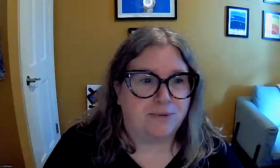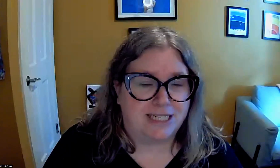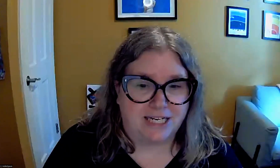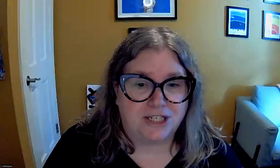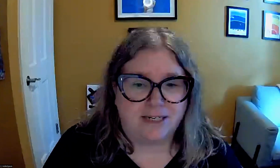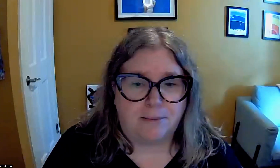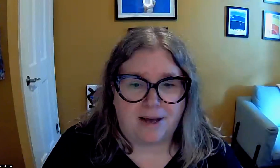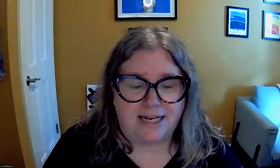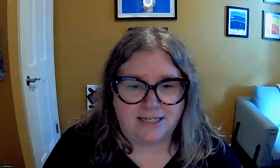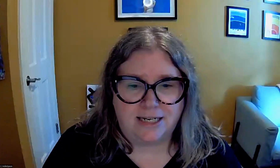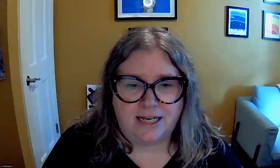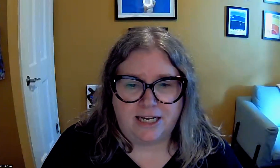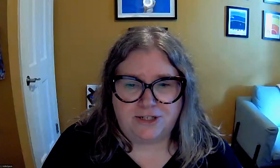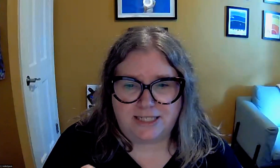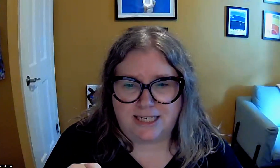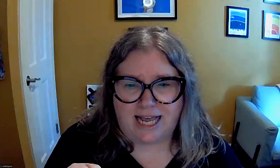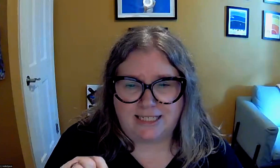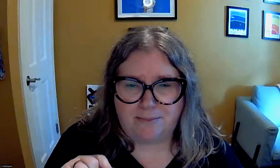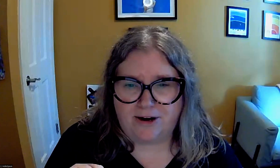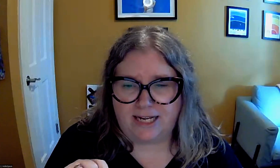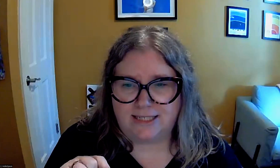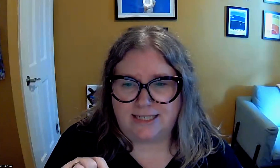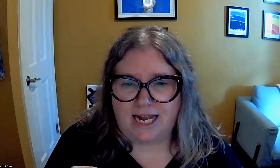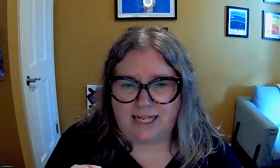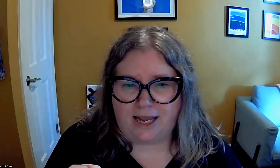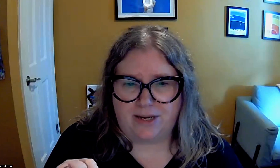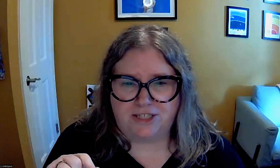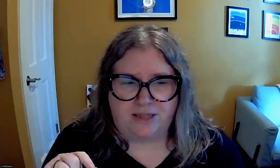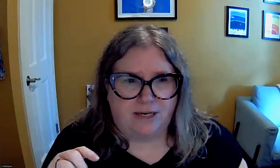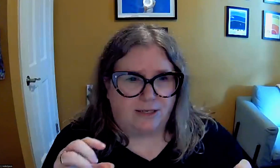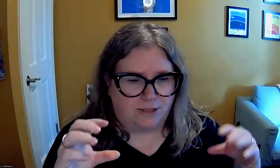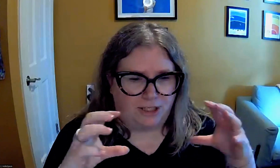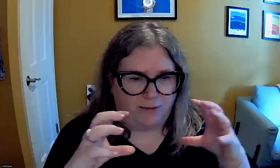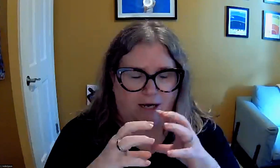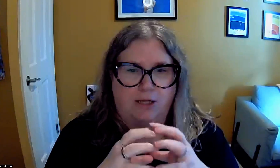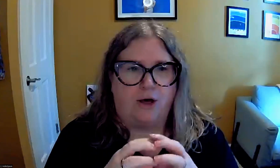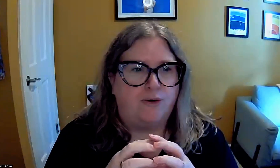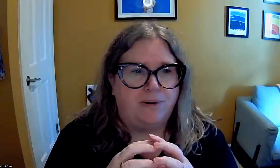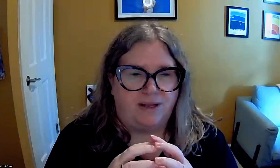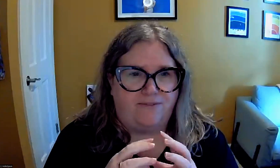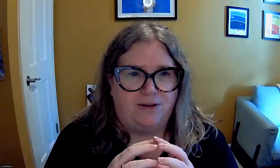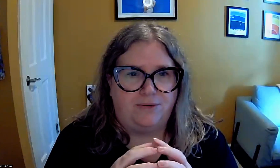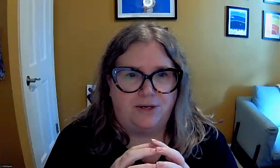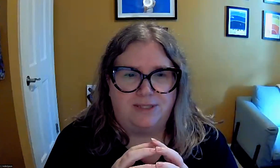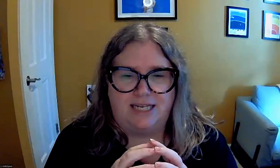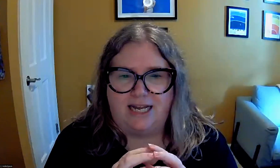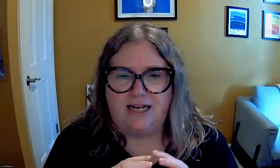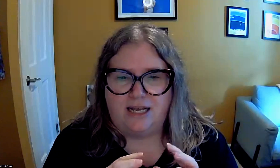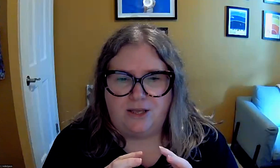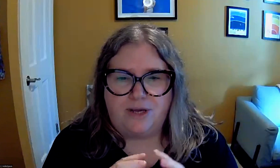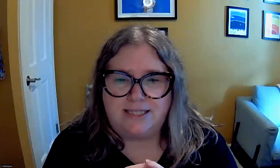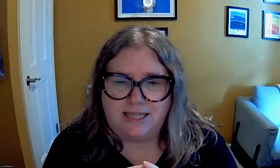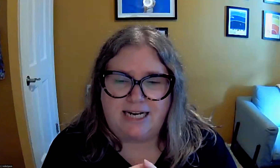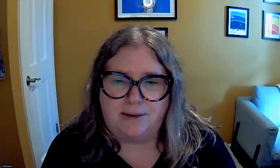the interpretation button. You just select American Sign Language. There should be a globe if you don't see